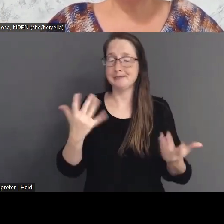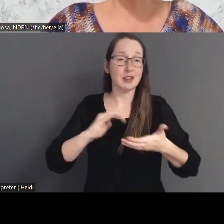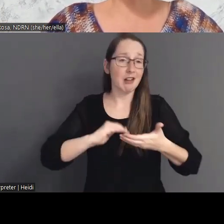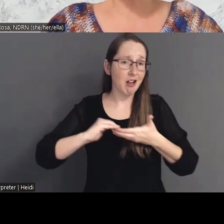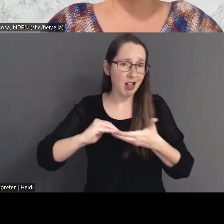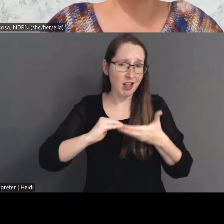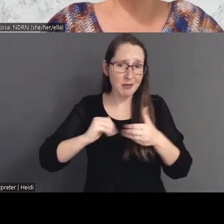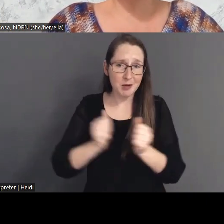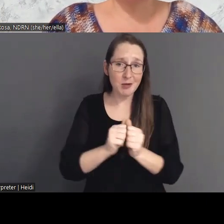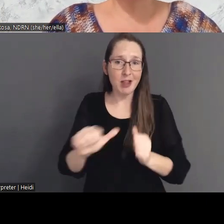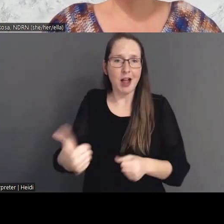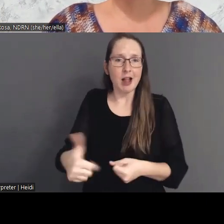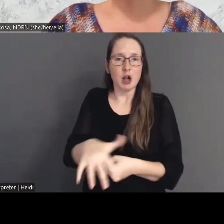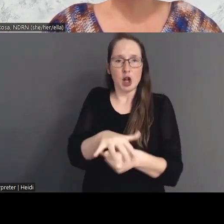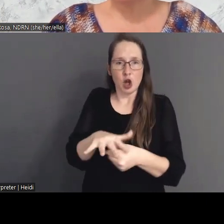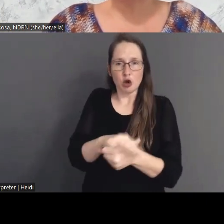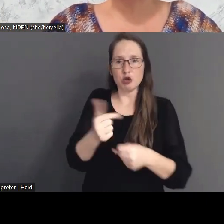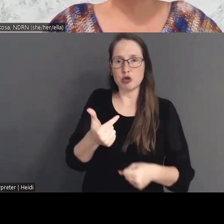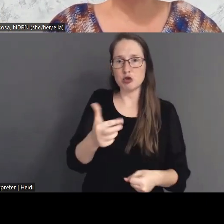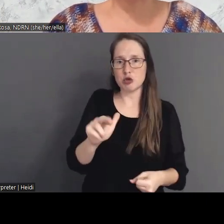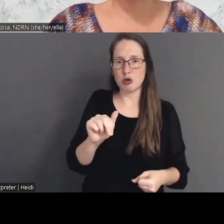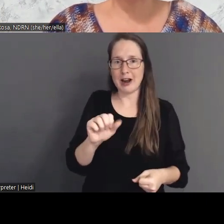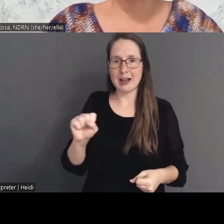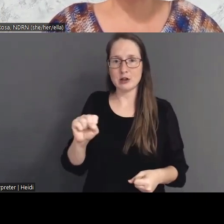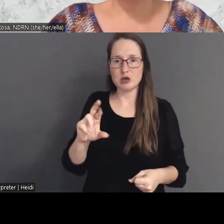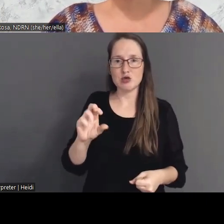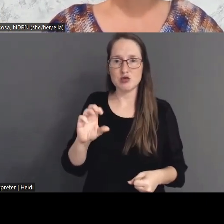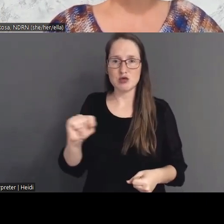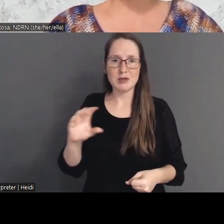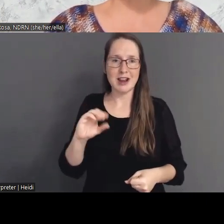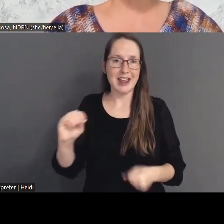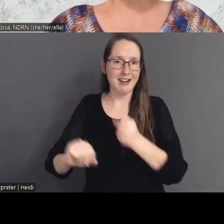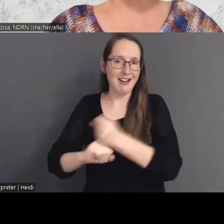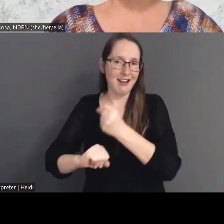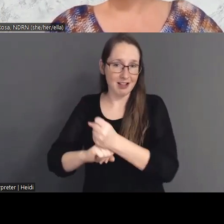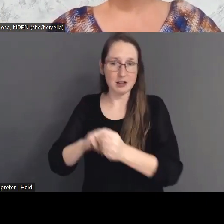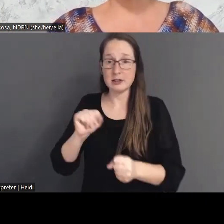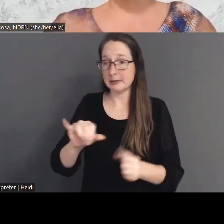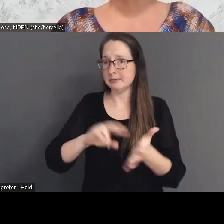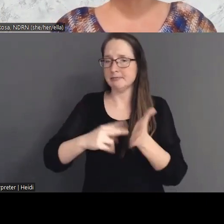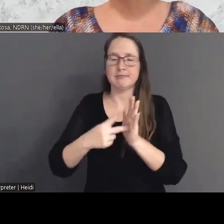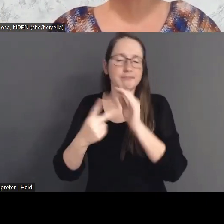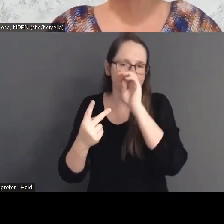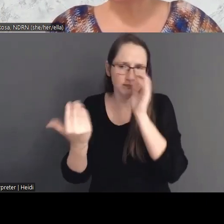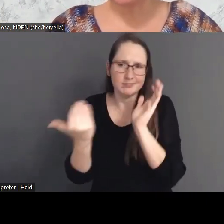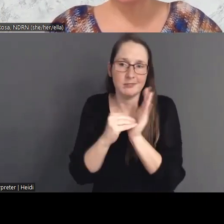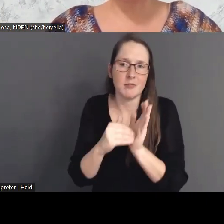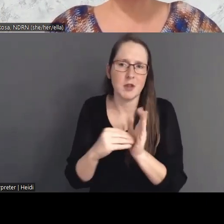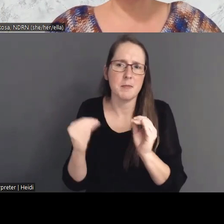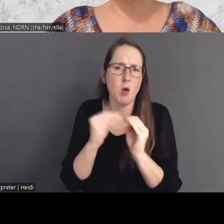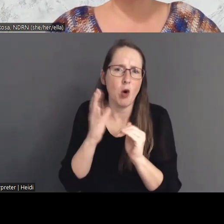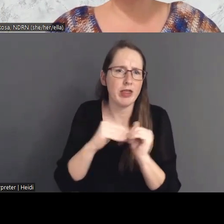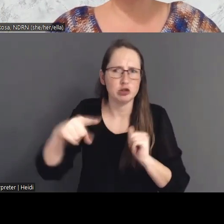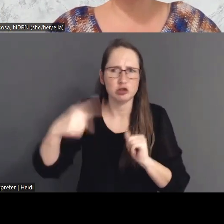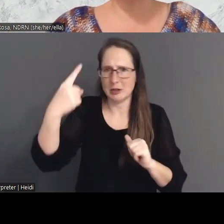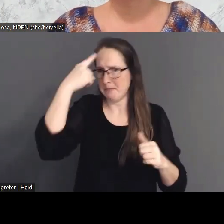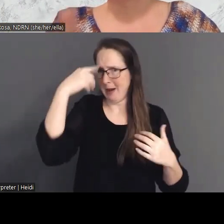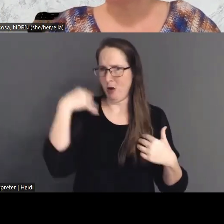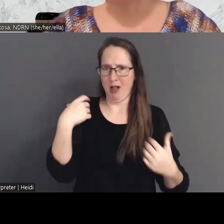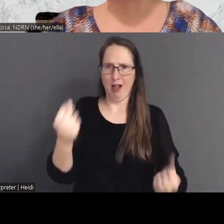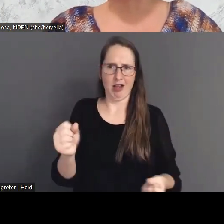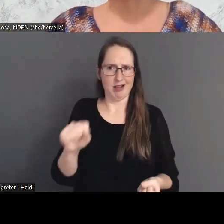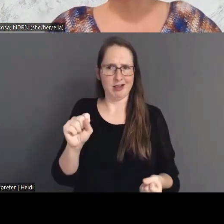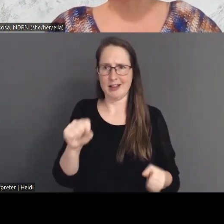collaborating with other local grassroots and allies. That could be, again, beyond mental health. It could